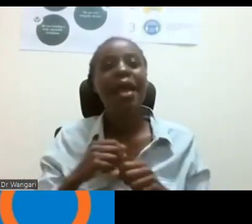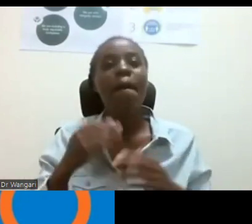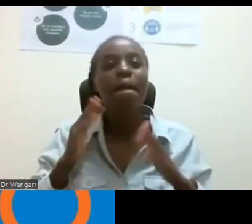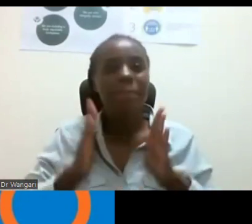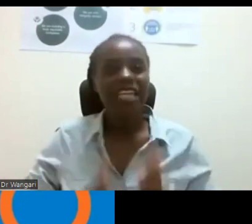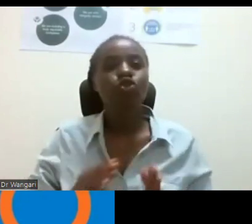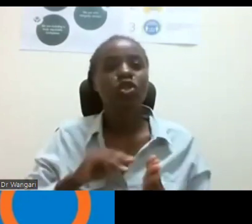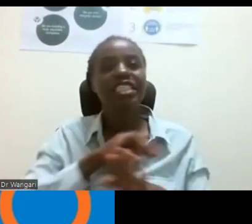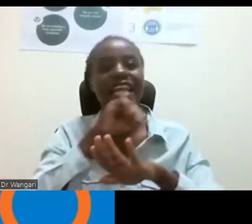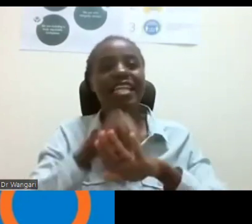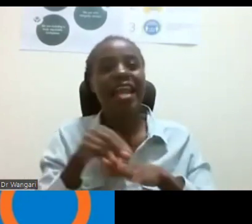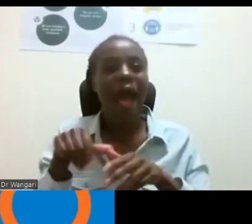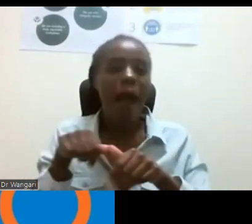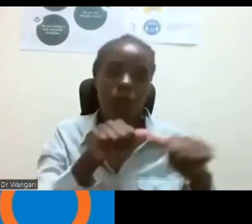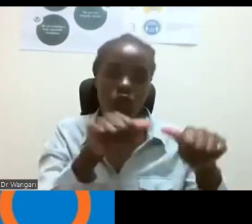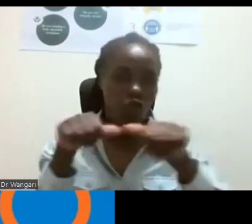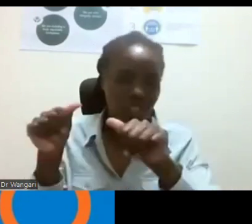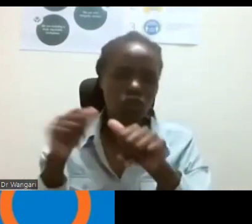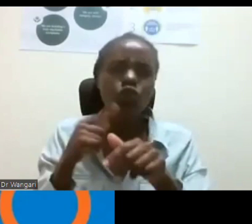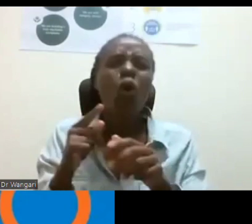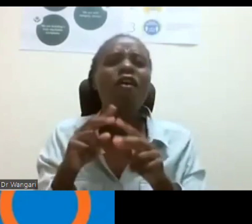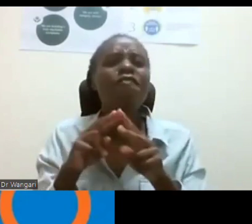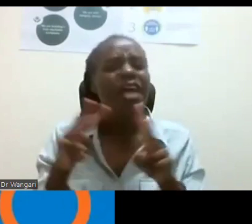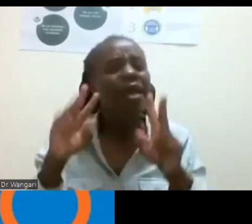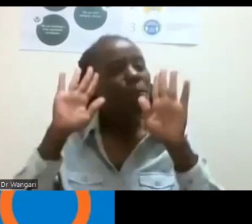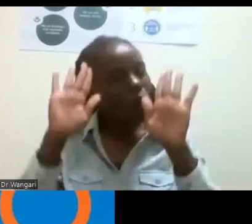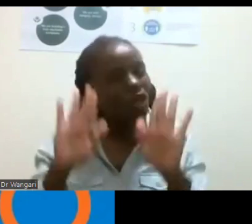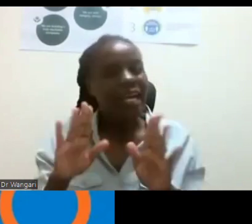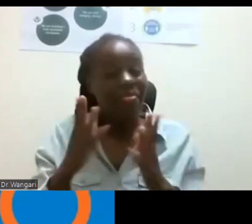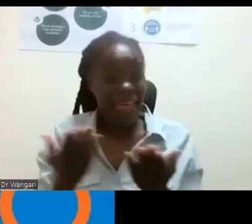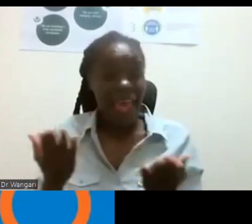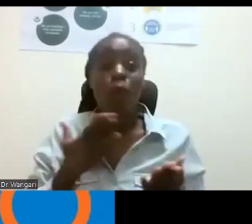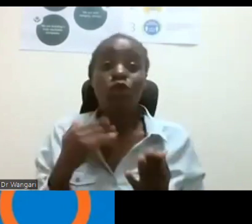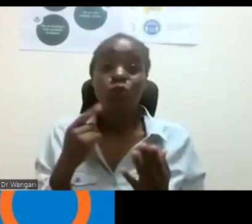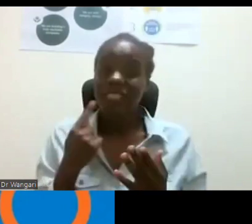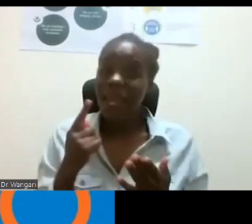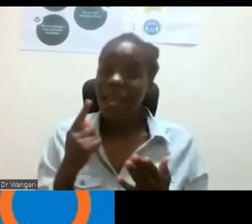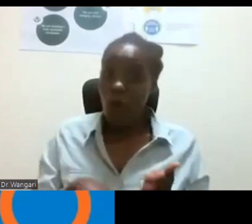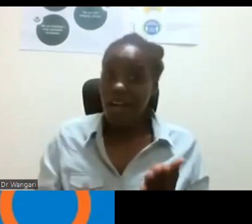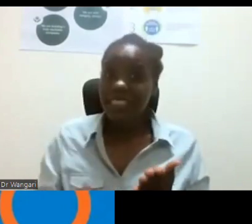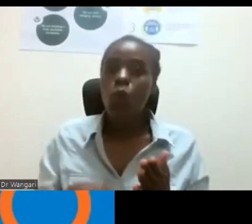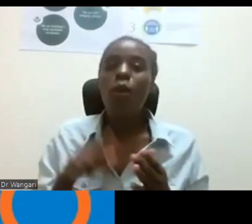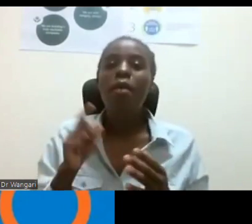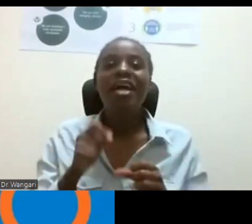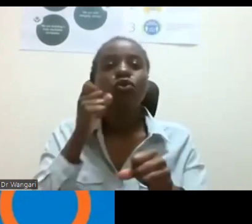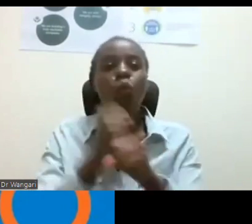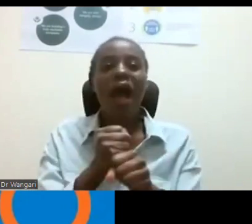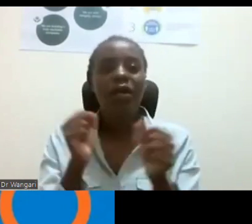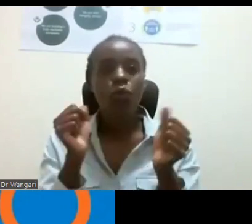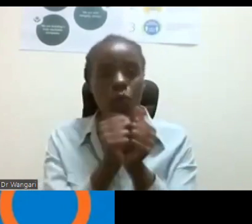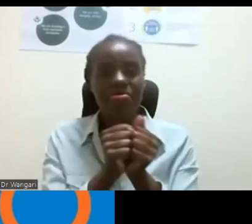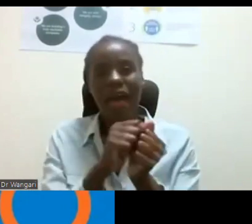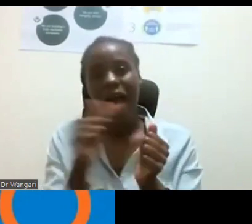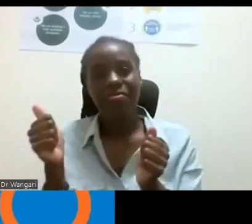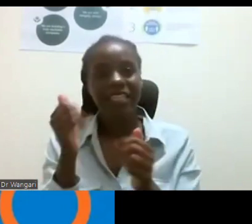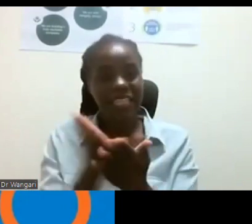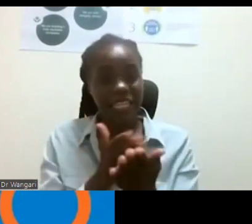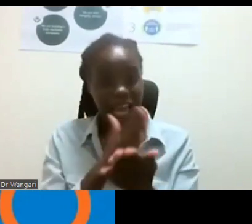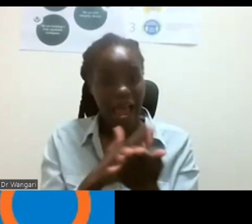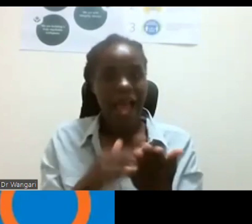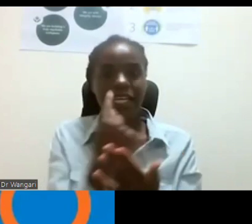ways, and the key thing too, I just want to say, is that we really need to work together with other sectors and recognize that we each have our